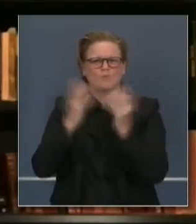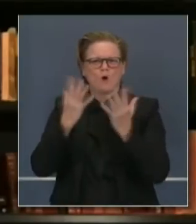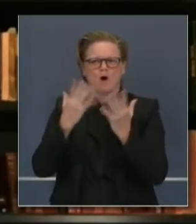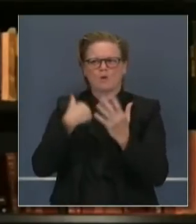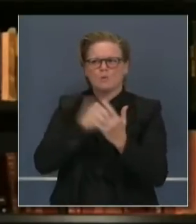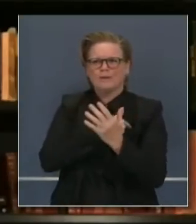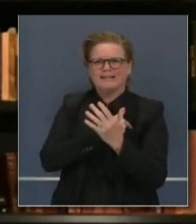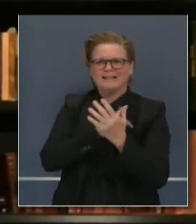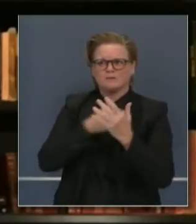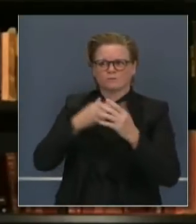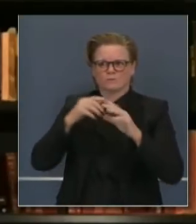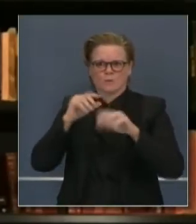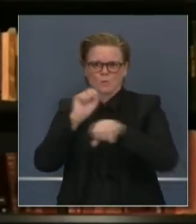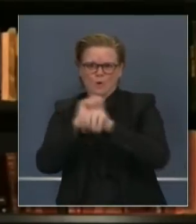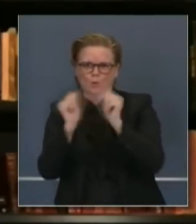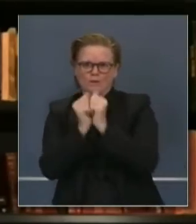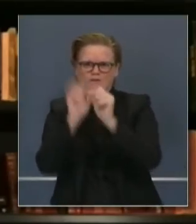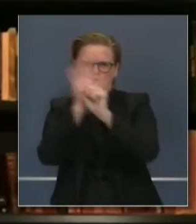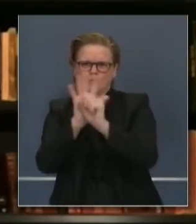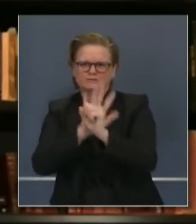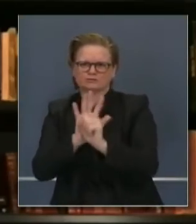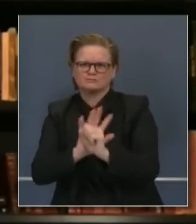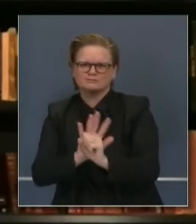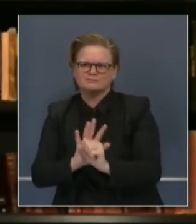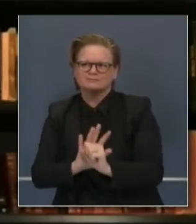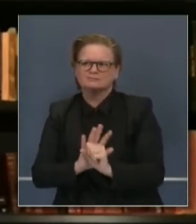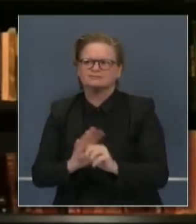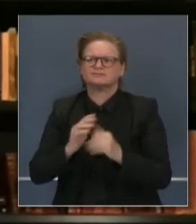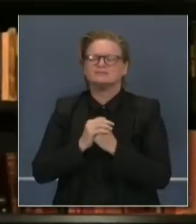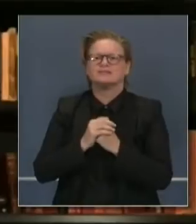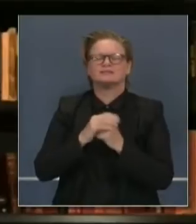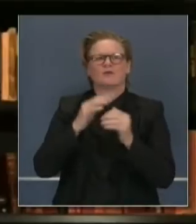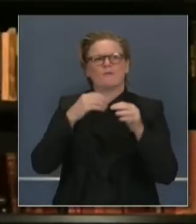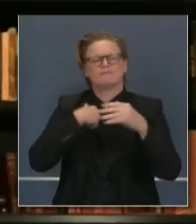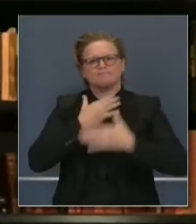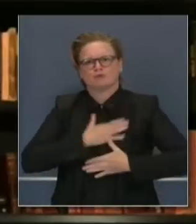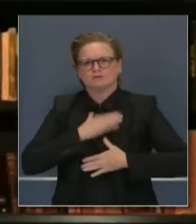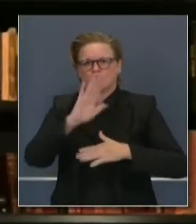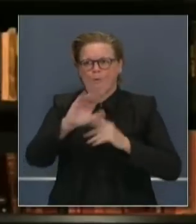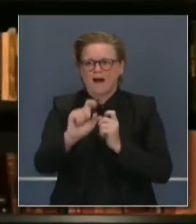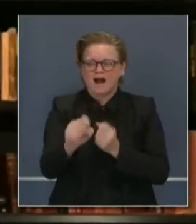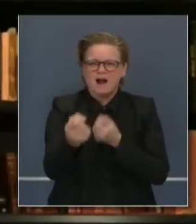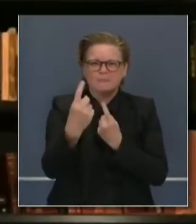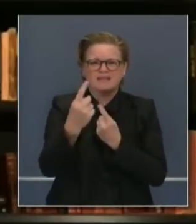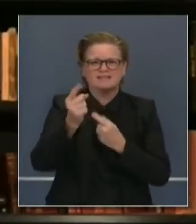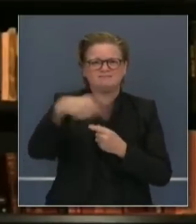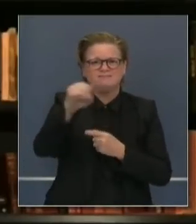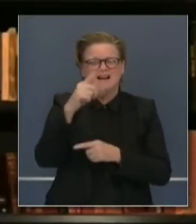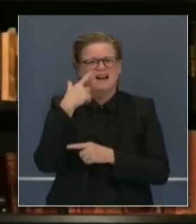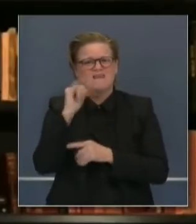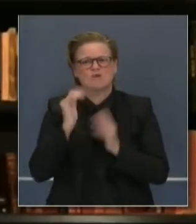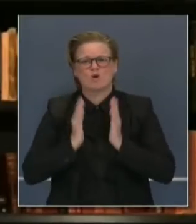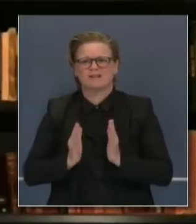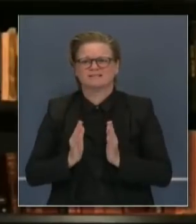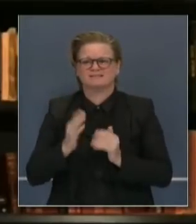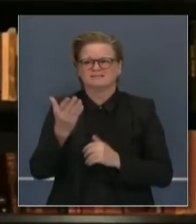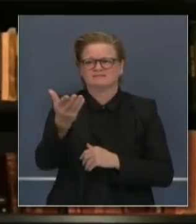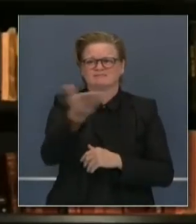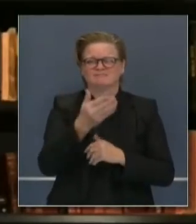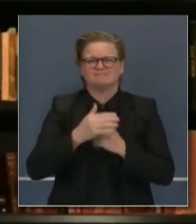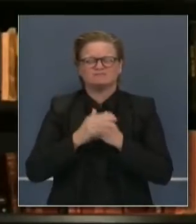again, deep respect, deep empathy for all Californians, this very challenging and critical